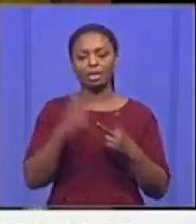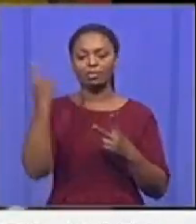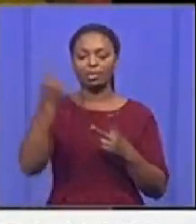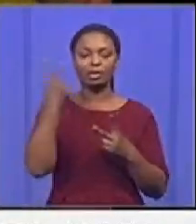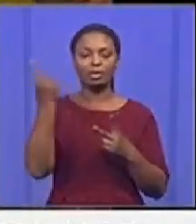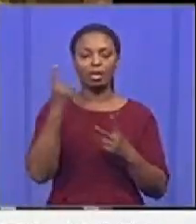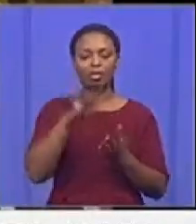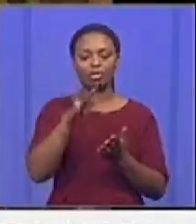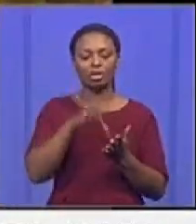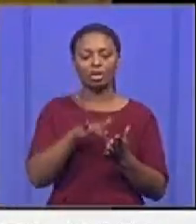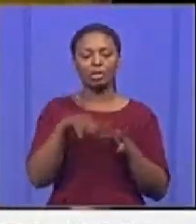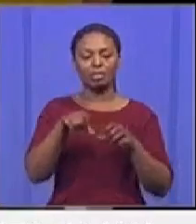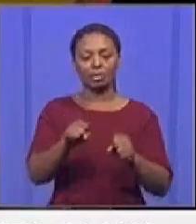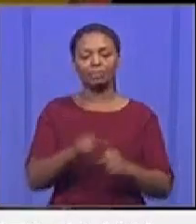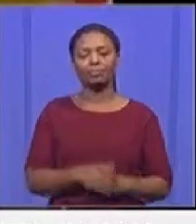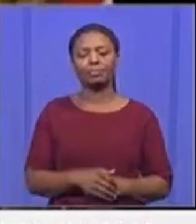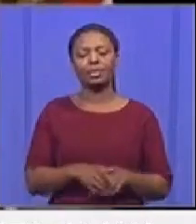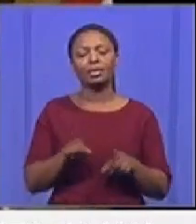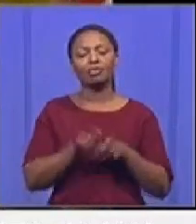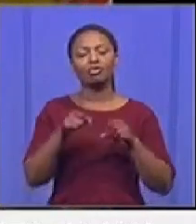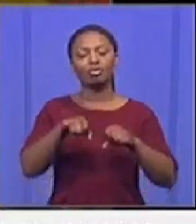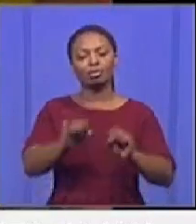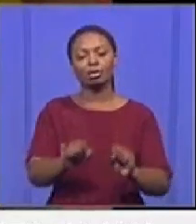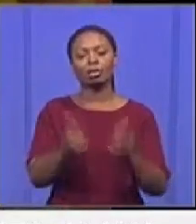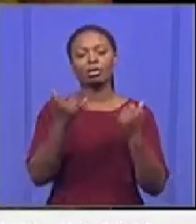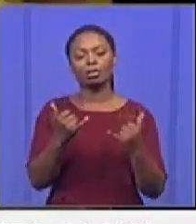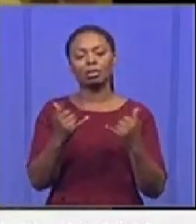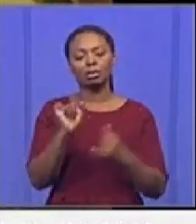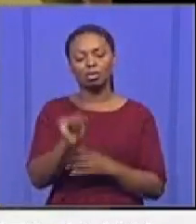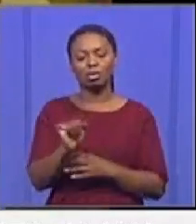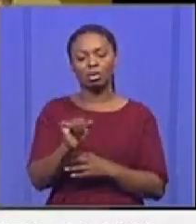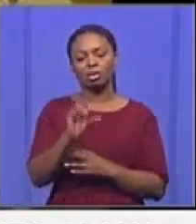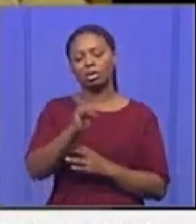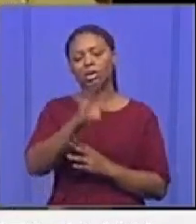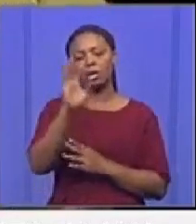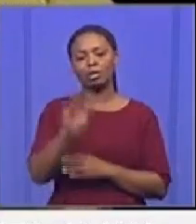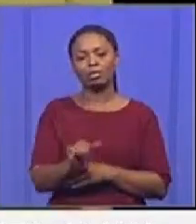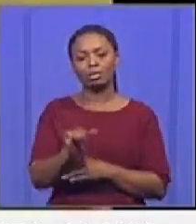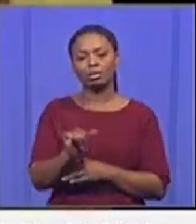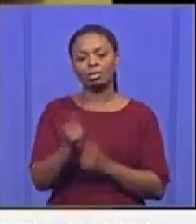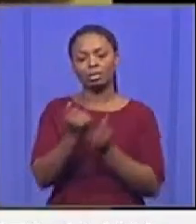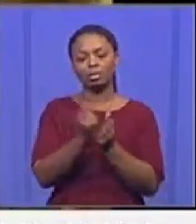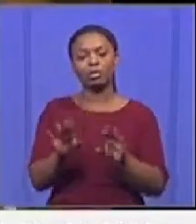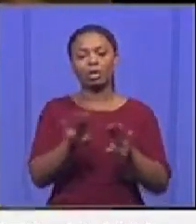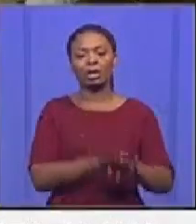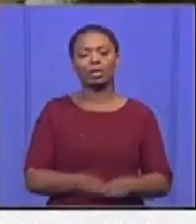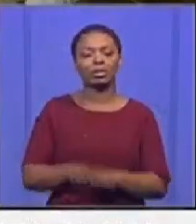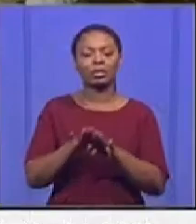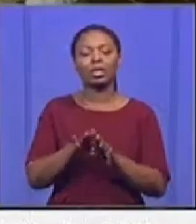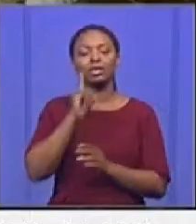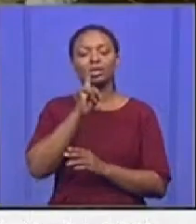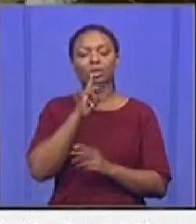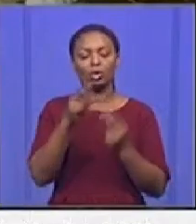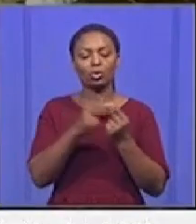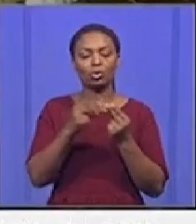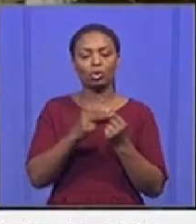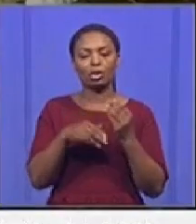mogokgo. Gape e ne e le modulasetilo wa mokgatlho wa barutabana wa South African Democratic Teachers Union. Morago